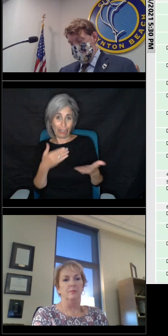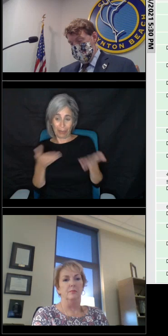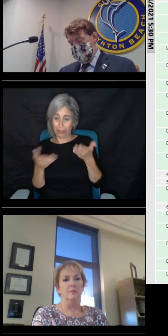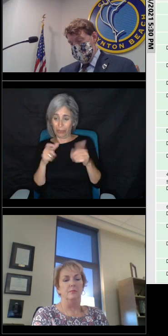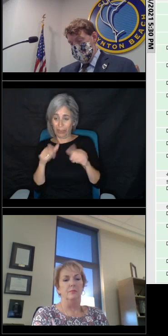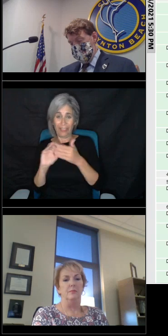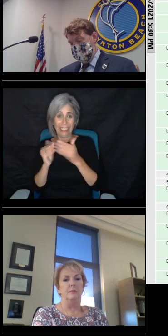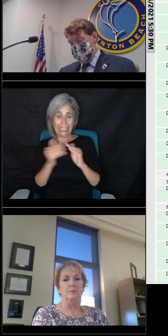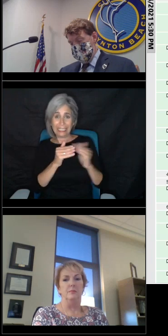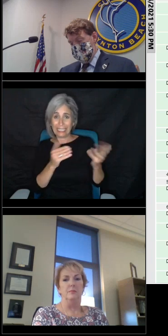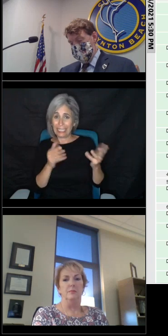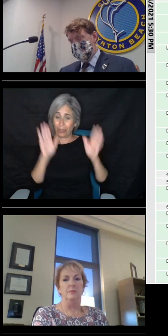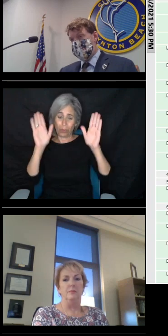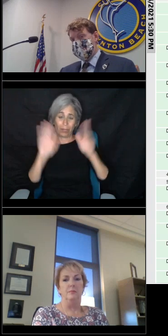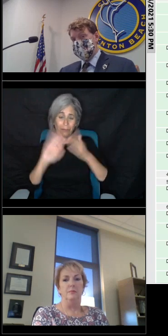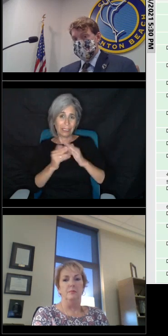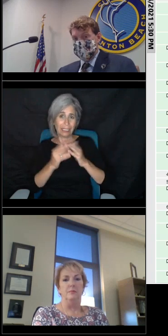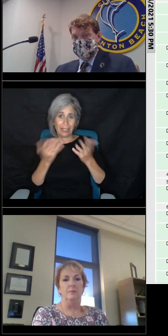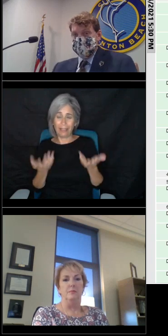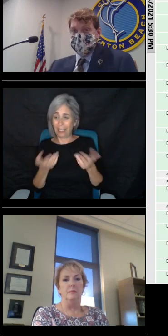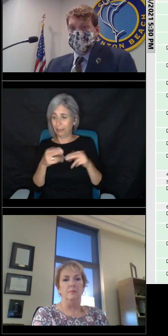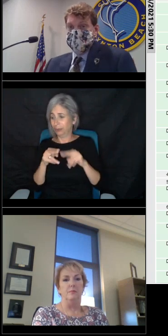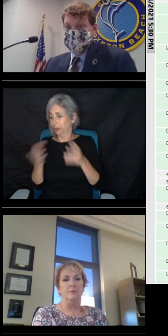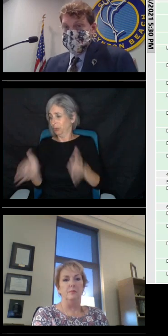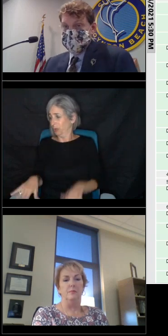this city, this wonderful city that has raised me, and now I get